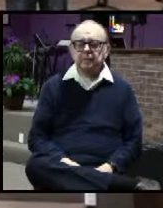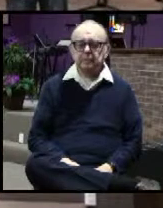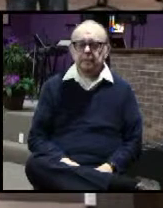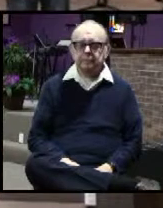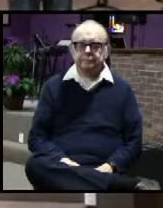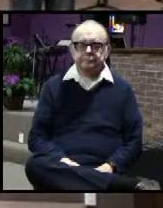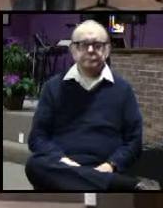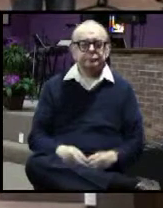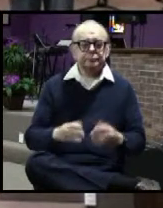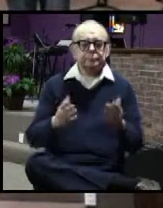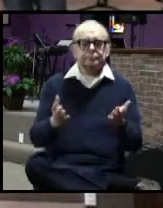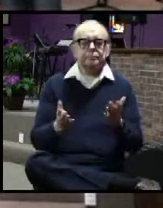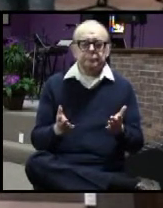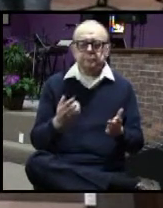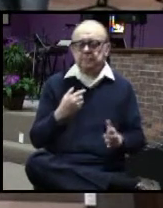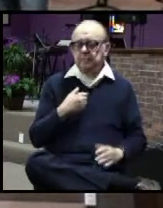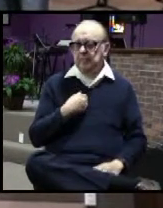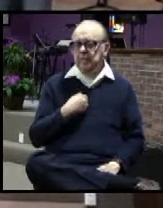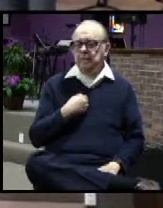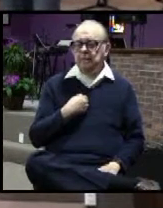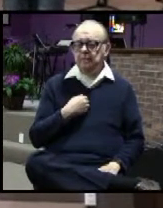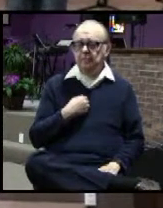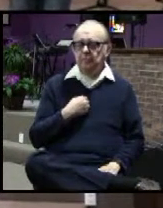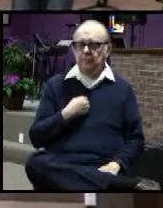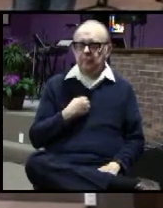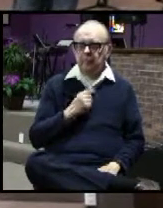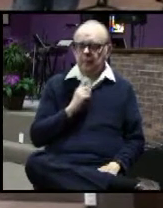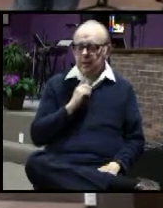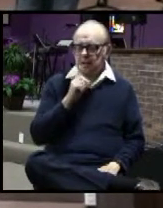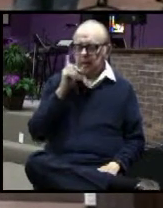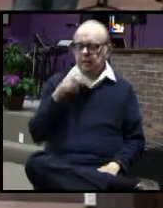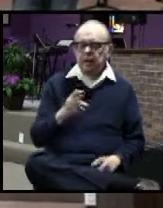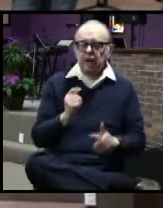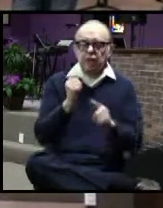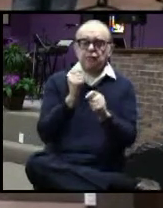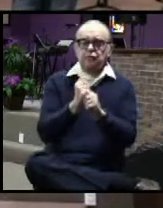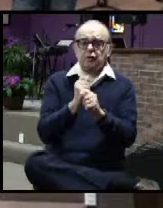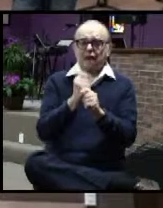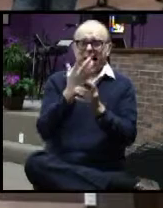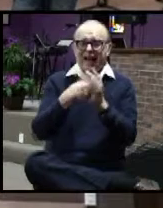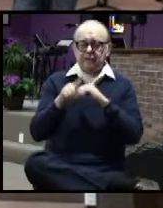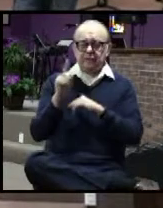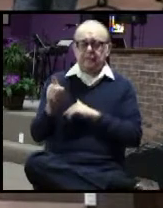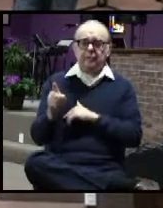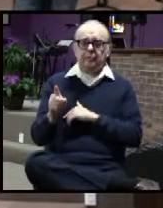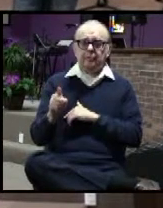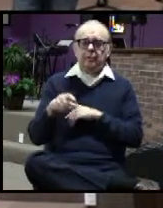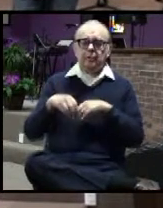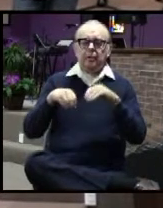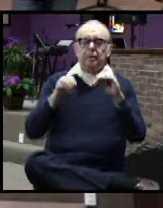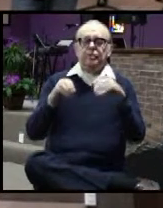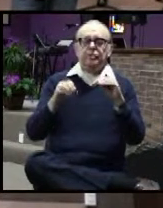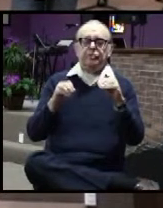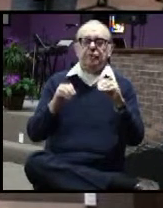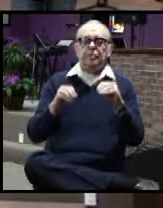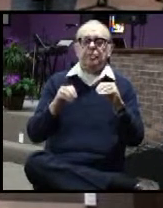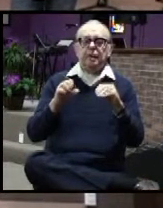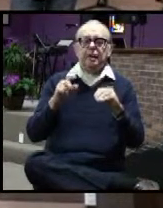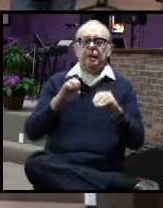wanted me to actually, I need to get a truck outside to sell steel-toed shoes.